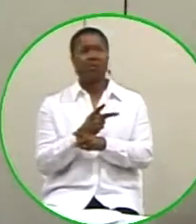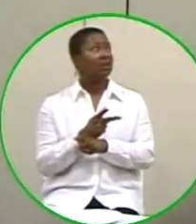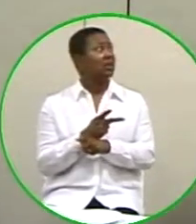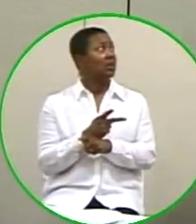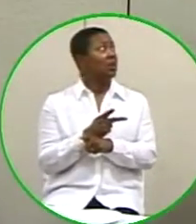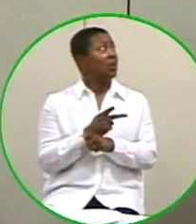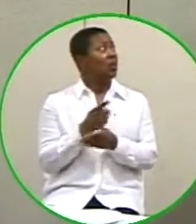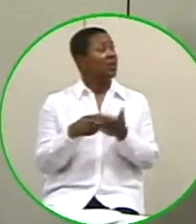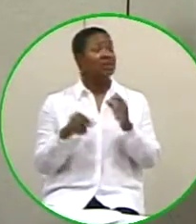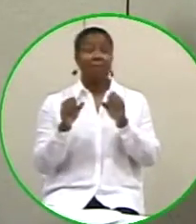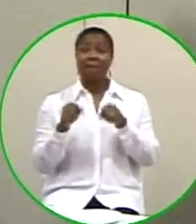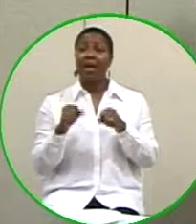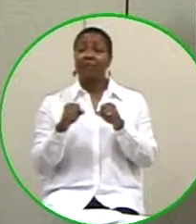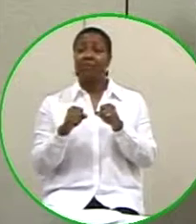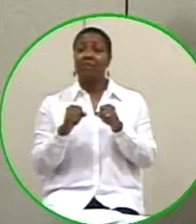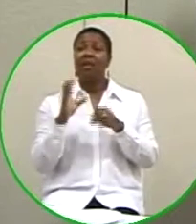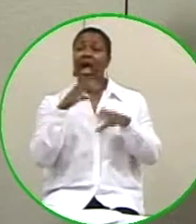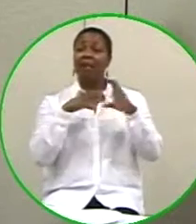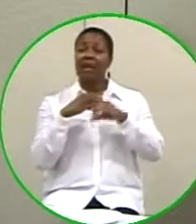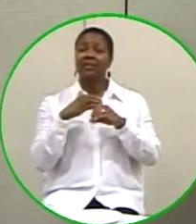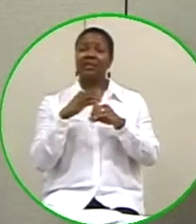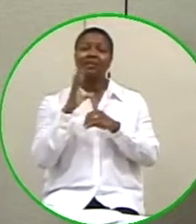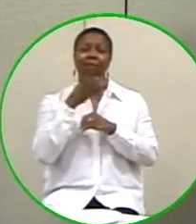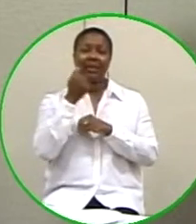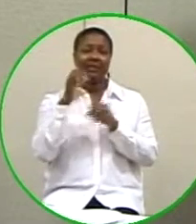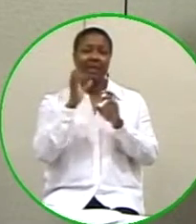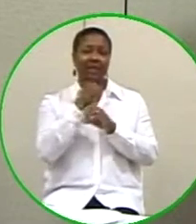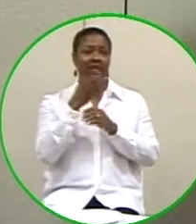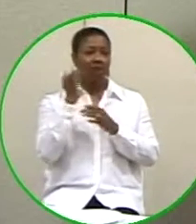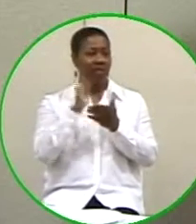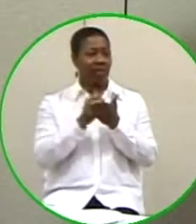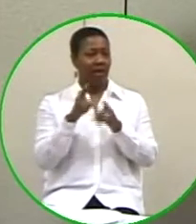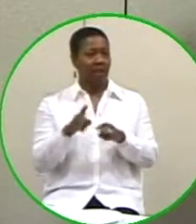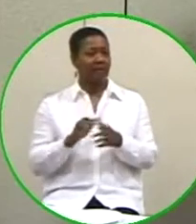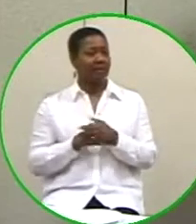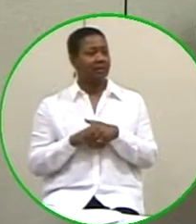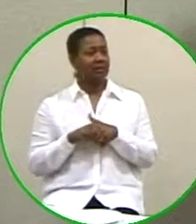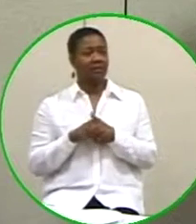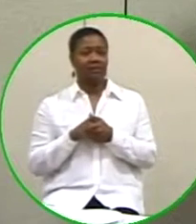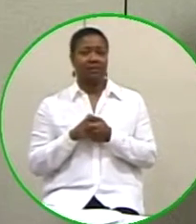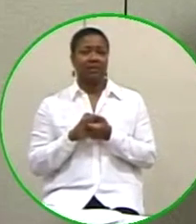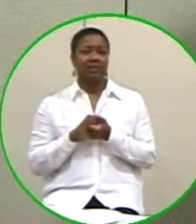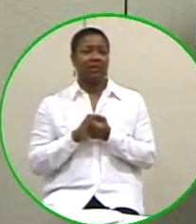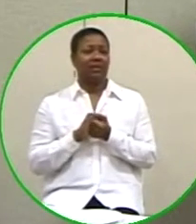What are some plausible hypotheses, best guesses about why this happened?